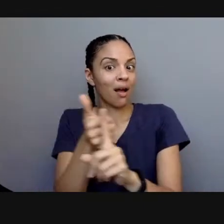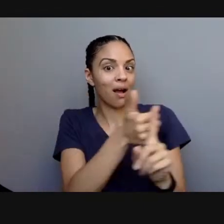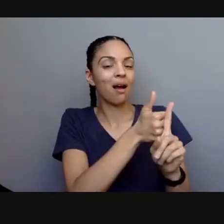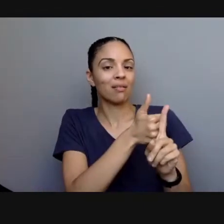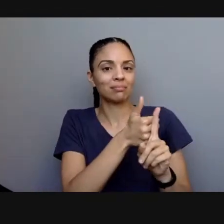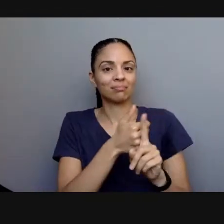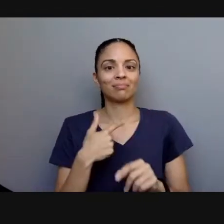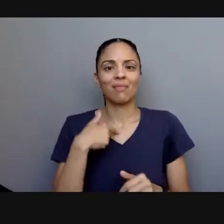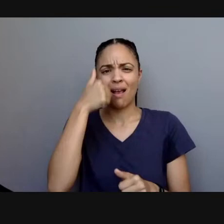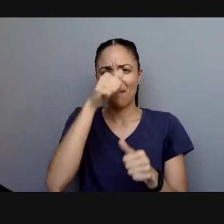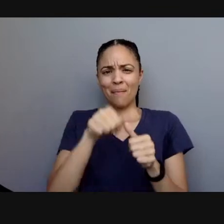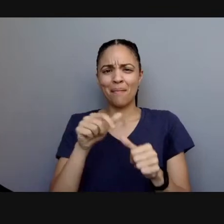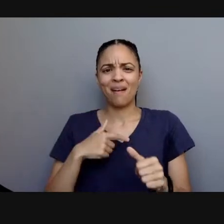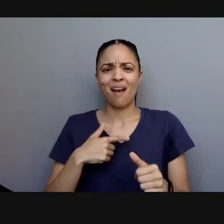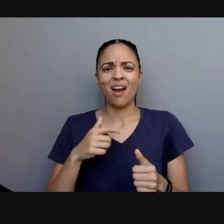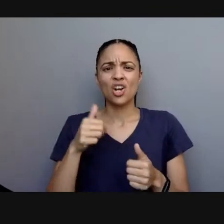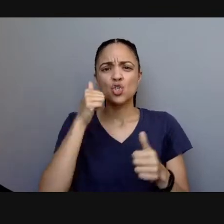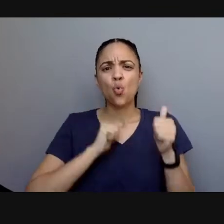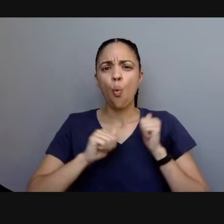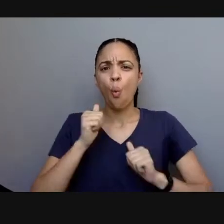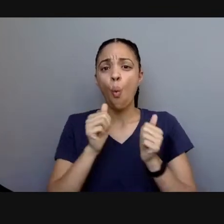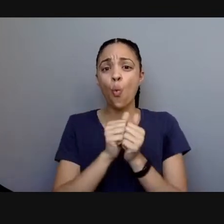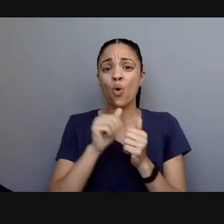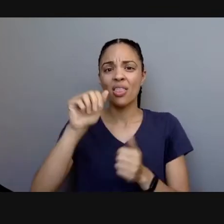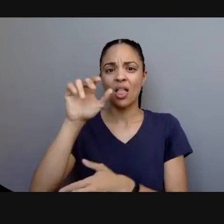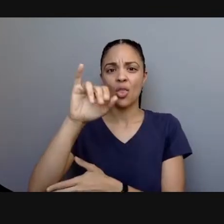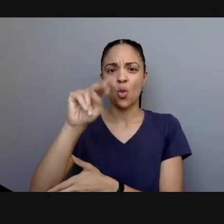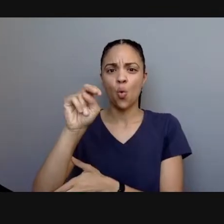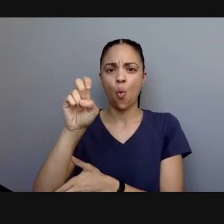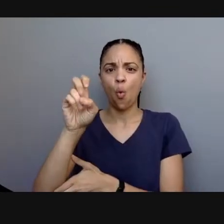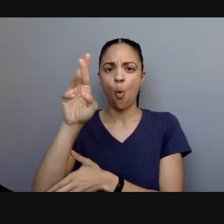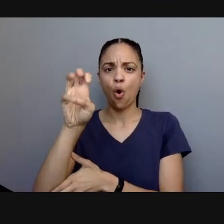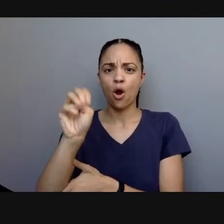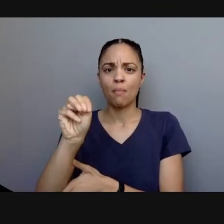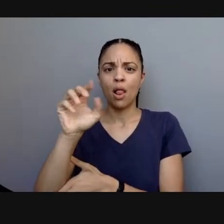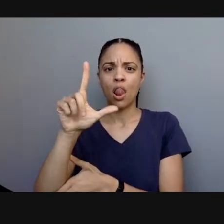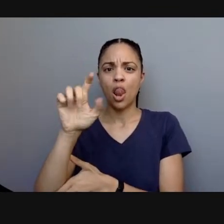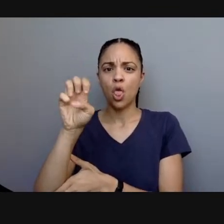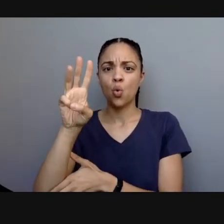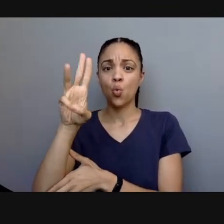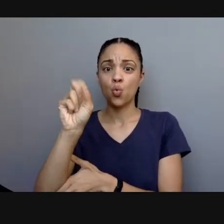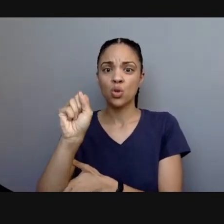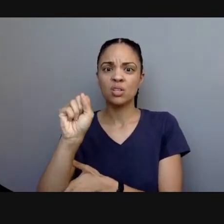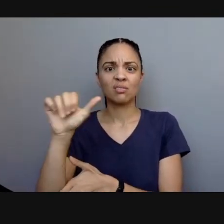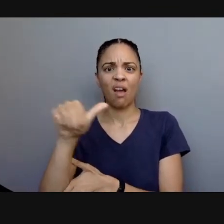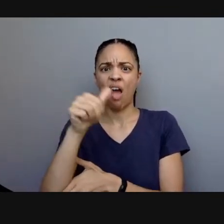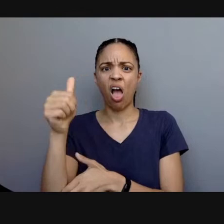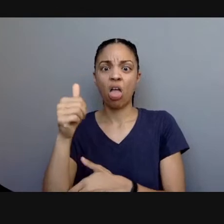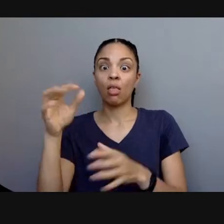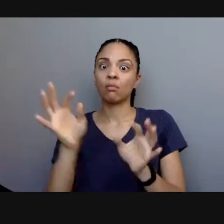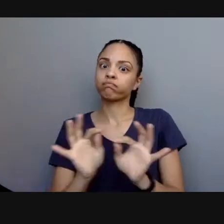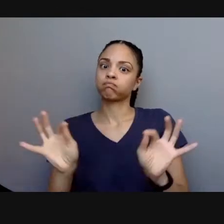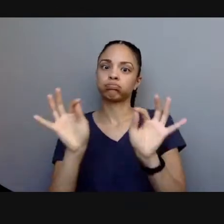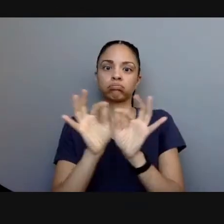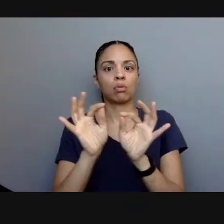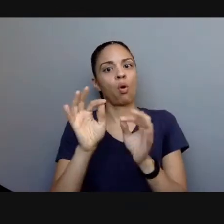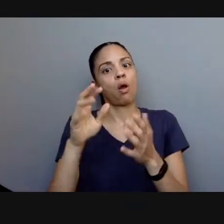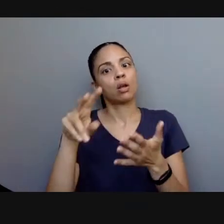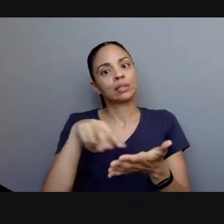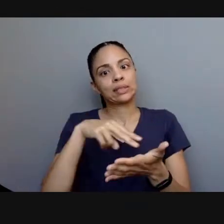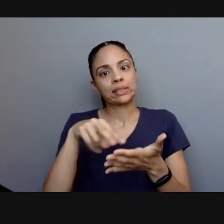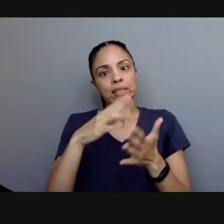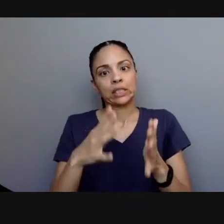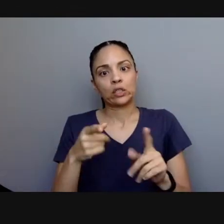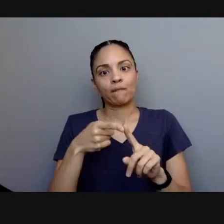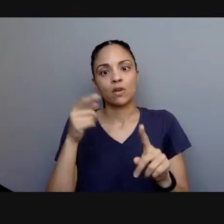like Norm Lewis and Sharon A. Scott and Derek Baskin and Titus Burgess, these juggernauts of the Broadway scene that didn't think